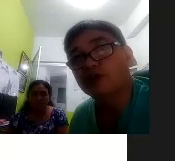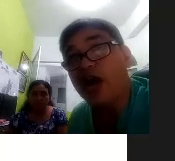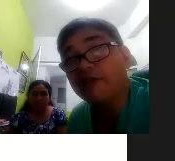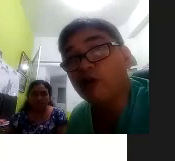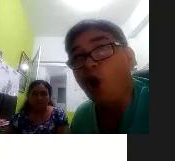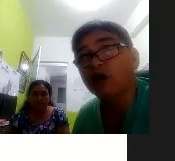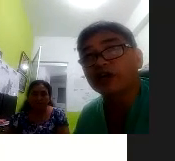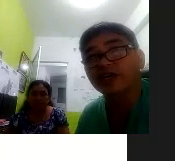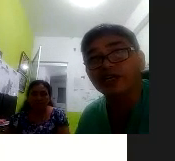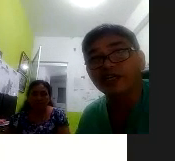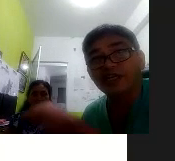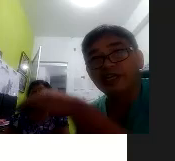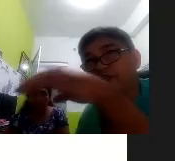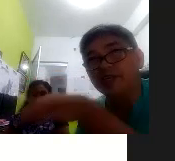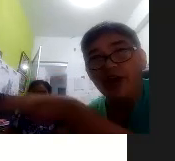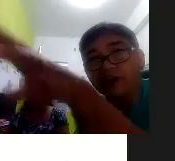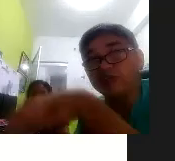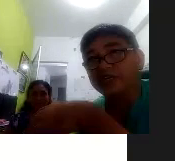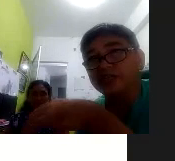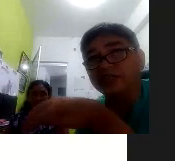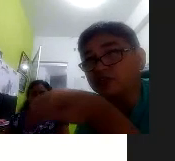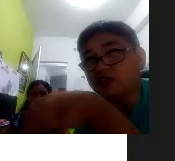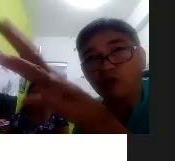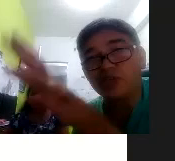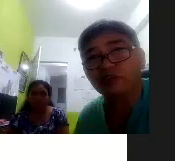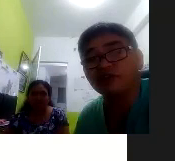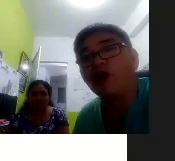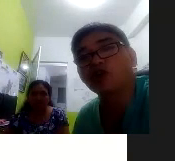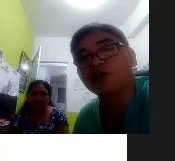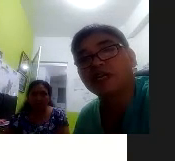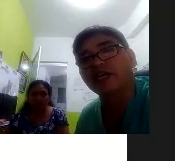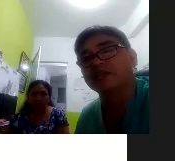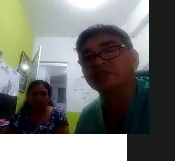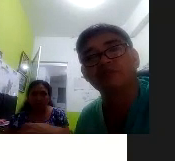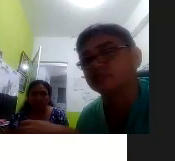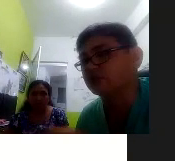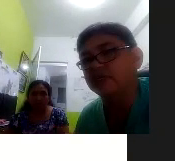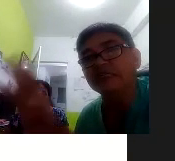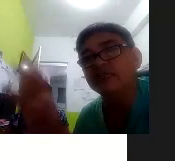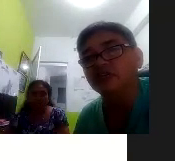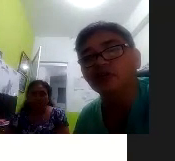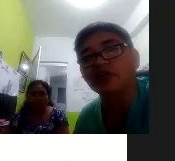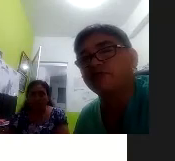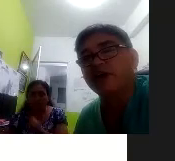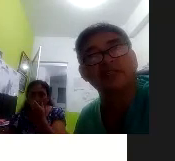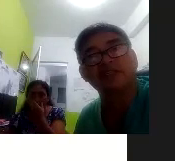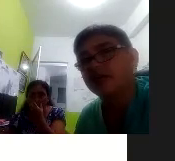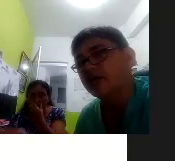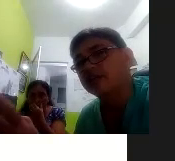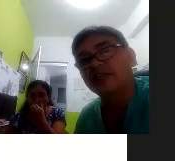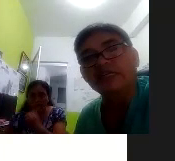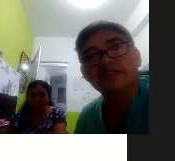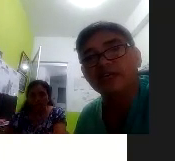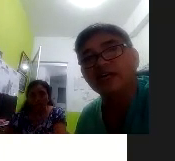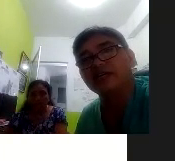to have a walk in the garden just outside of the hospital, and easily you can find